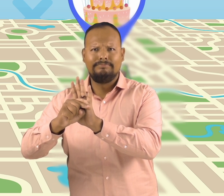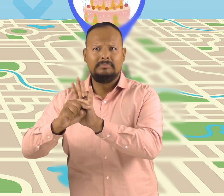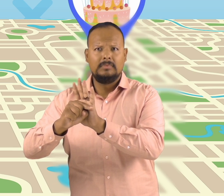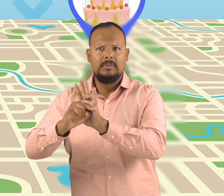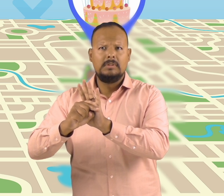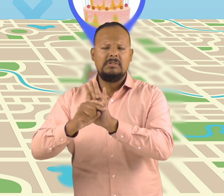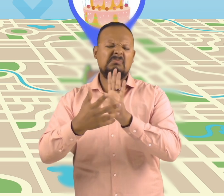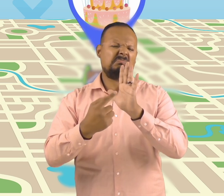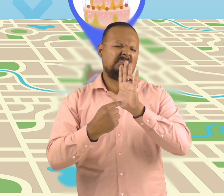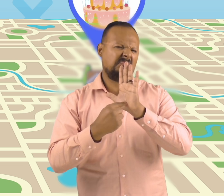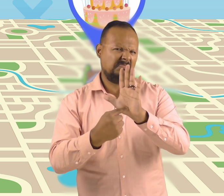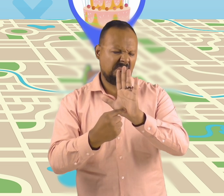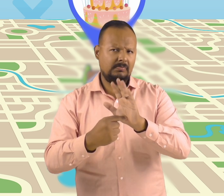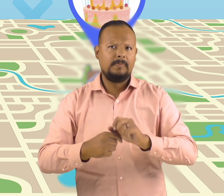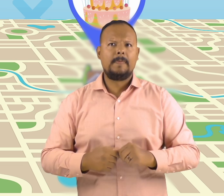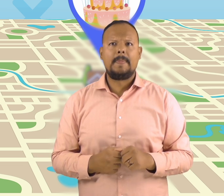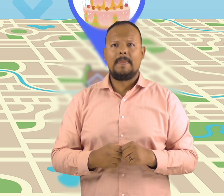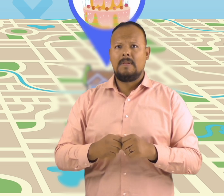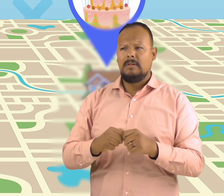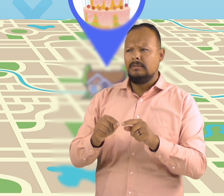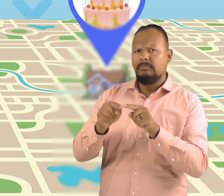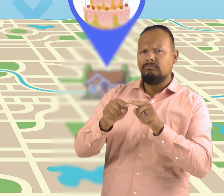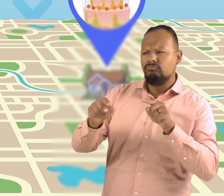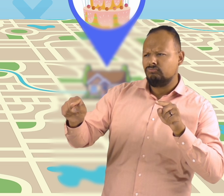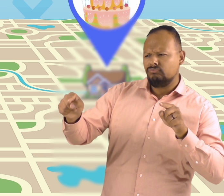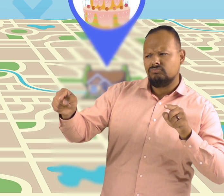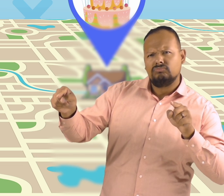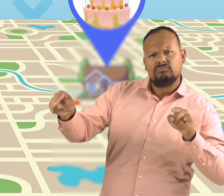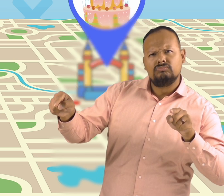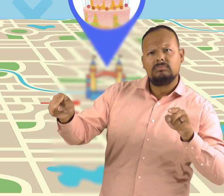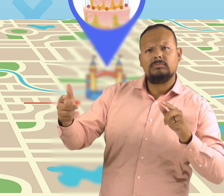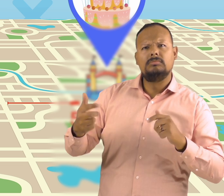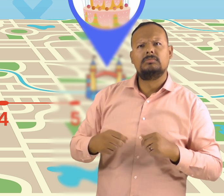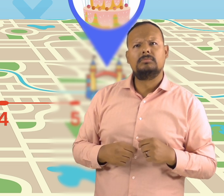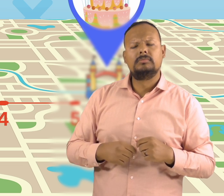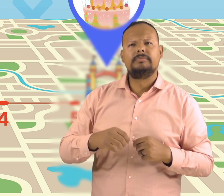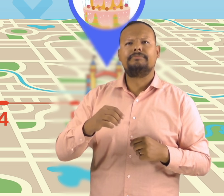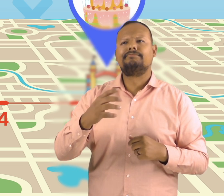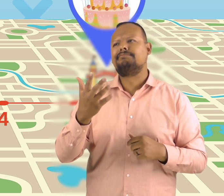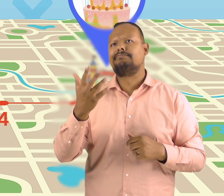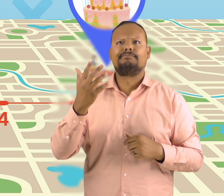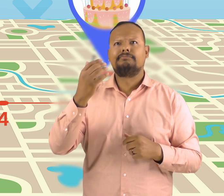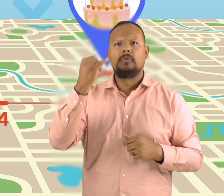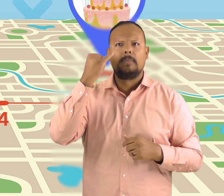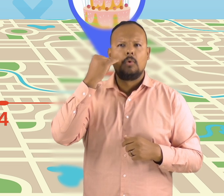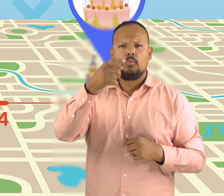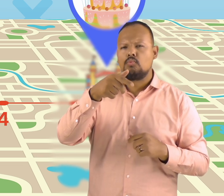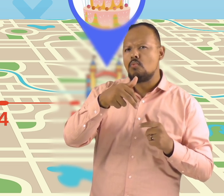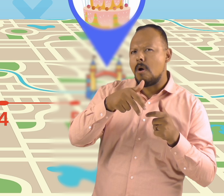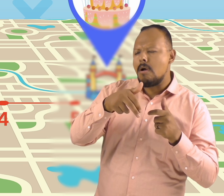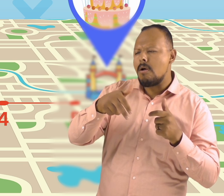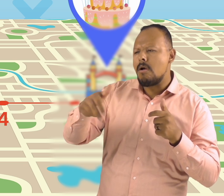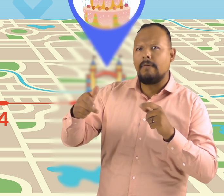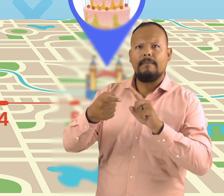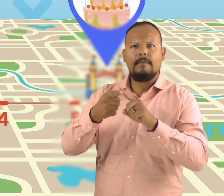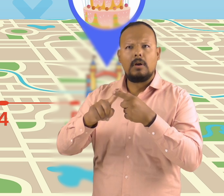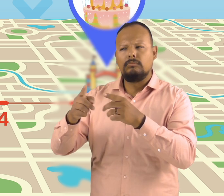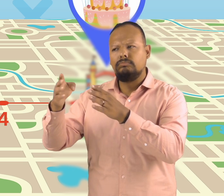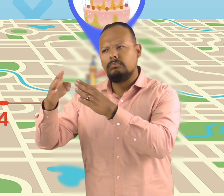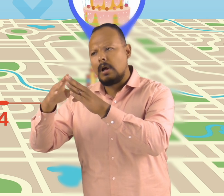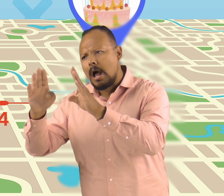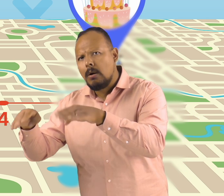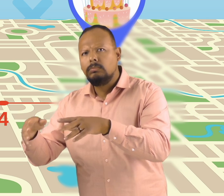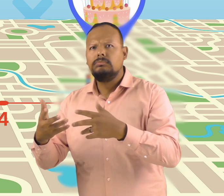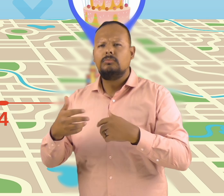Pretend that you are walking to your friend's house to go to a birthday party, and that their house is 5 blocks away from yours.